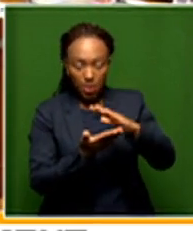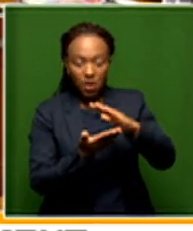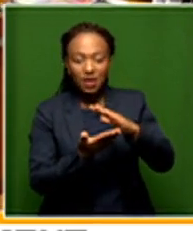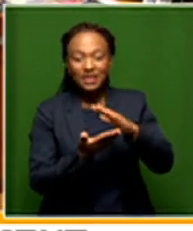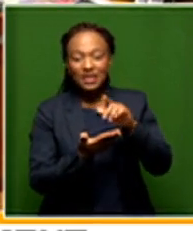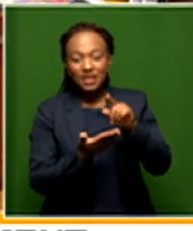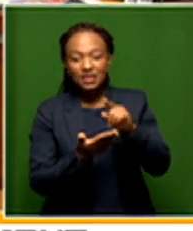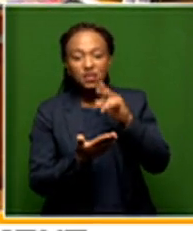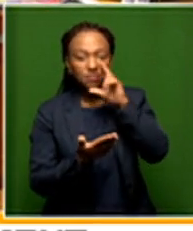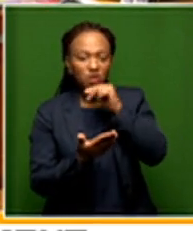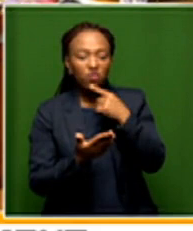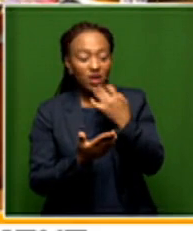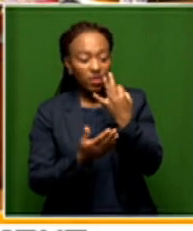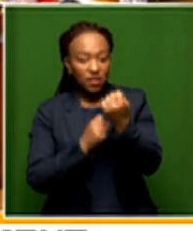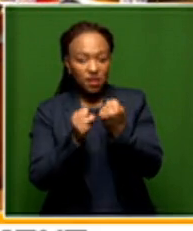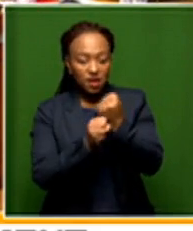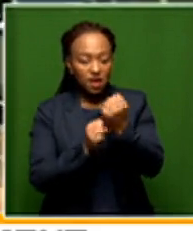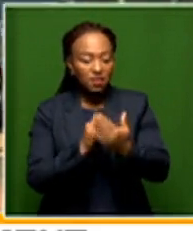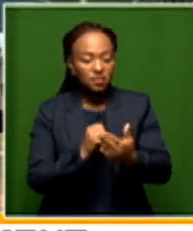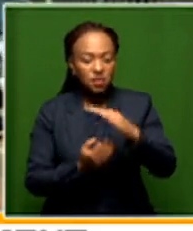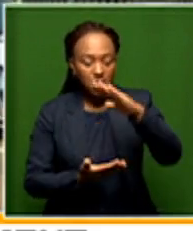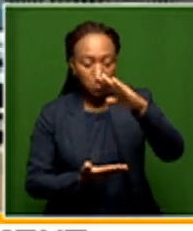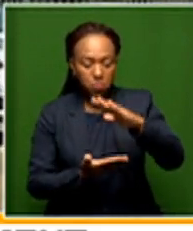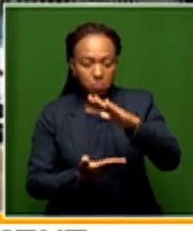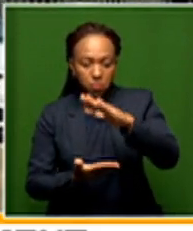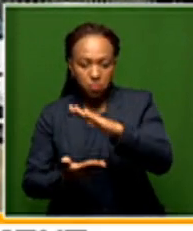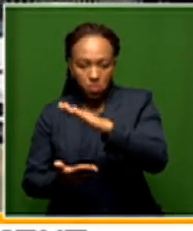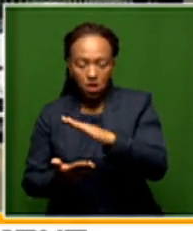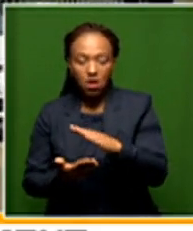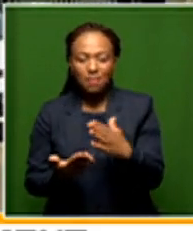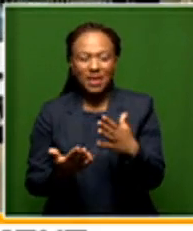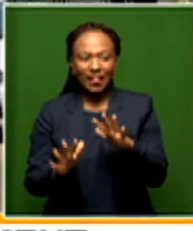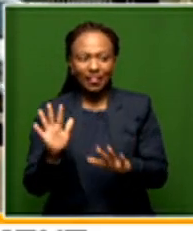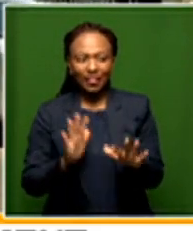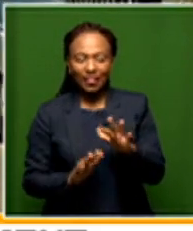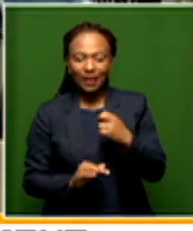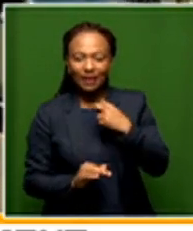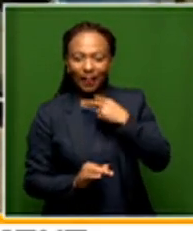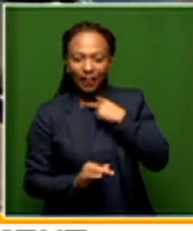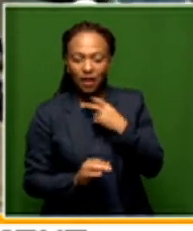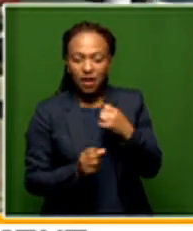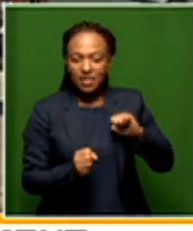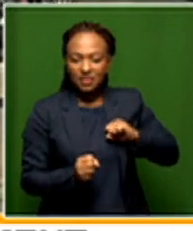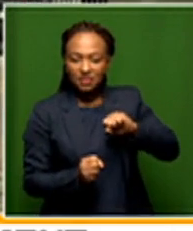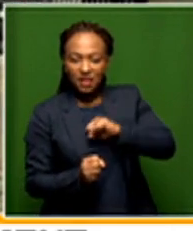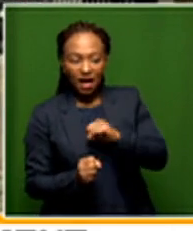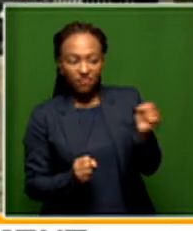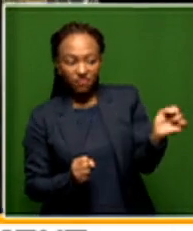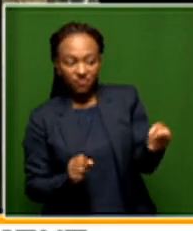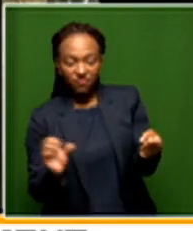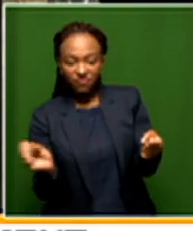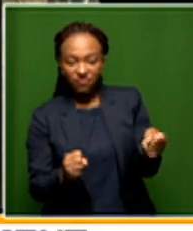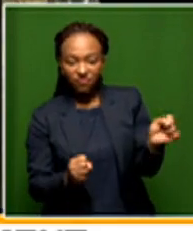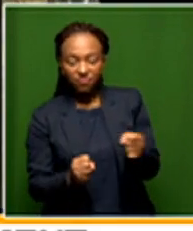horizon, and she was speaking over the next 3 years, then it hampers their ability to recruit new staff because they cannot guarantee that they're going to be able to keep that